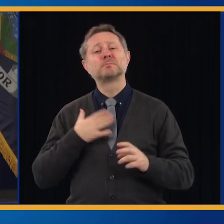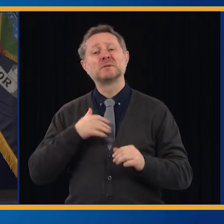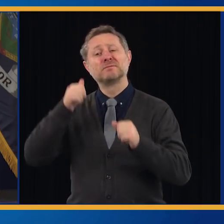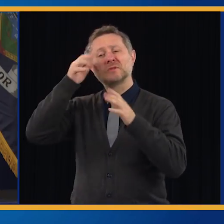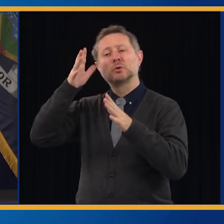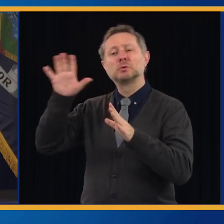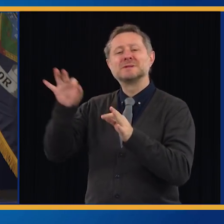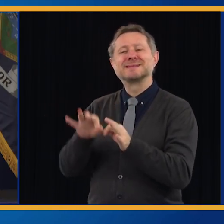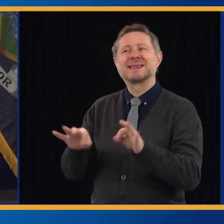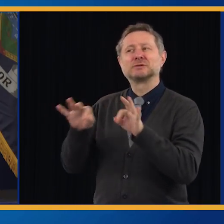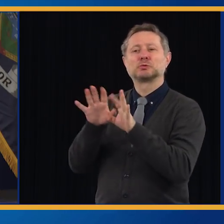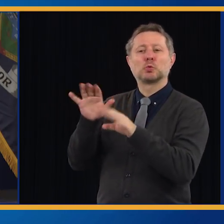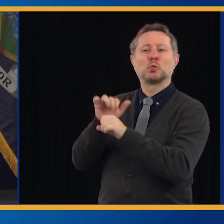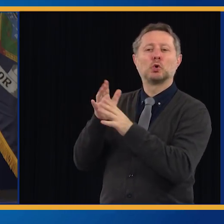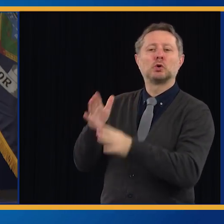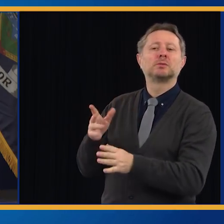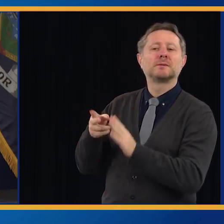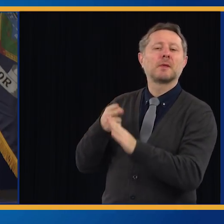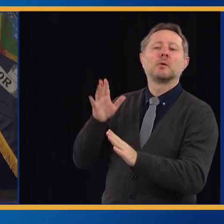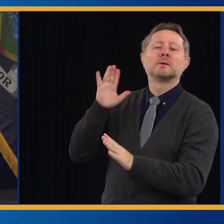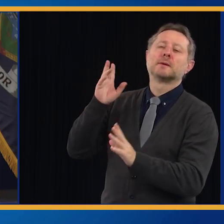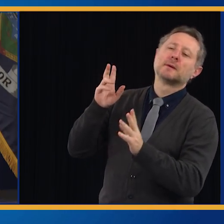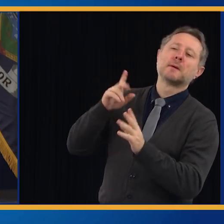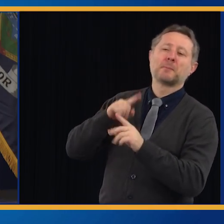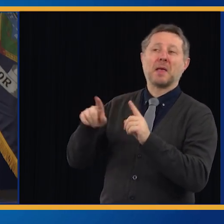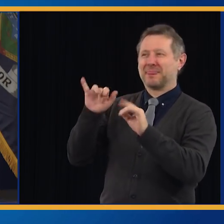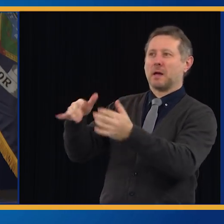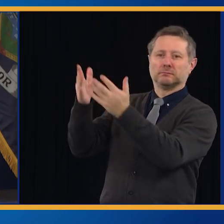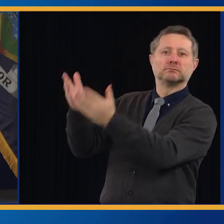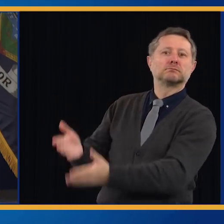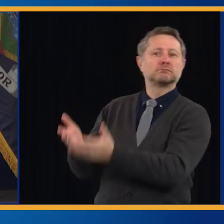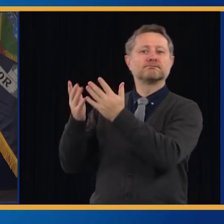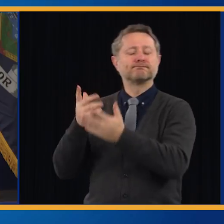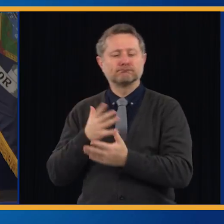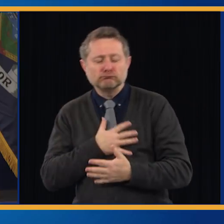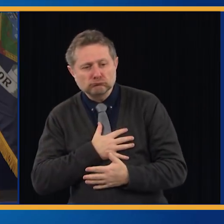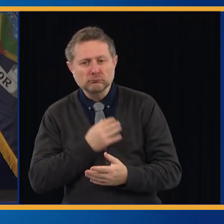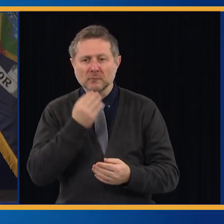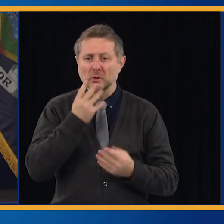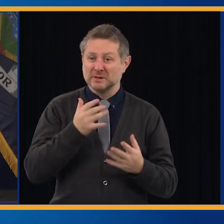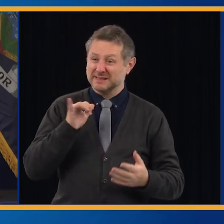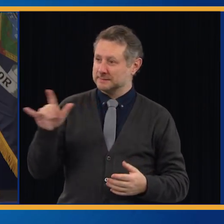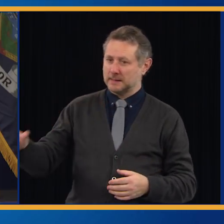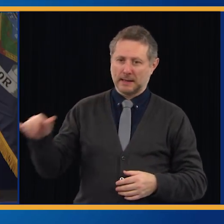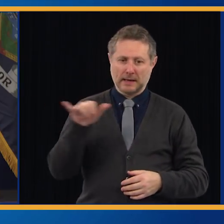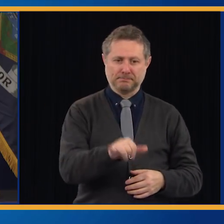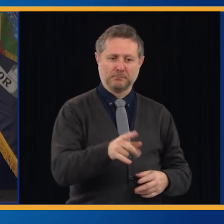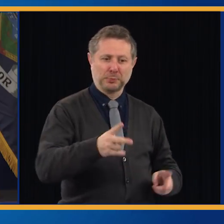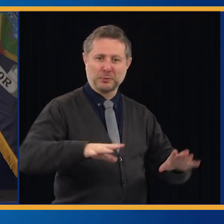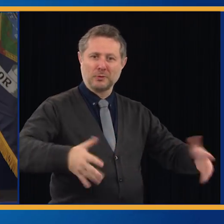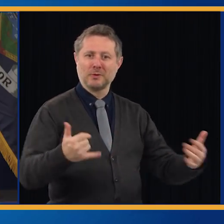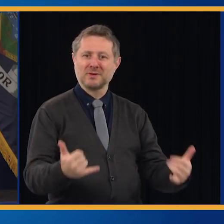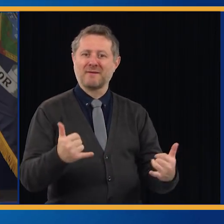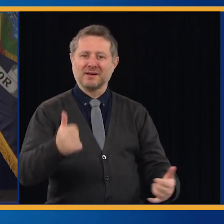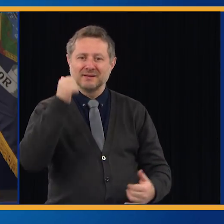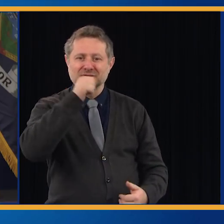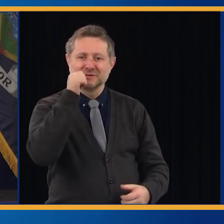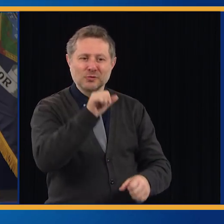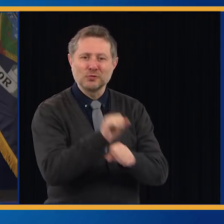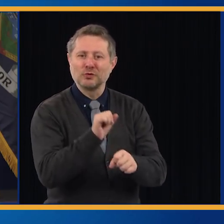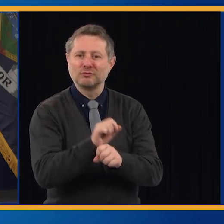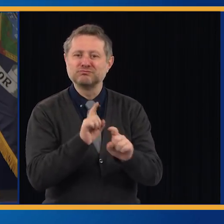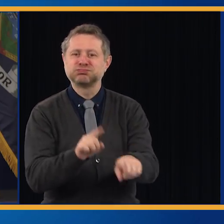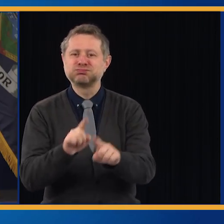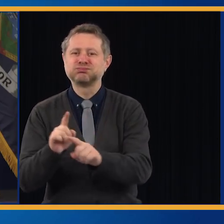essential worker, but he was an essential worker. And that's what people are doing day in and day out here. The person who delivers